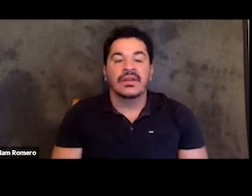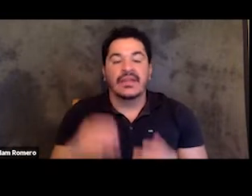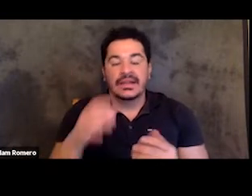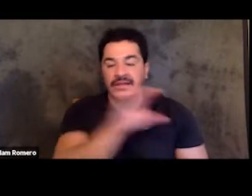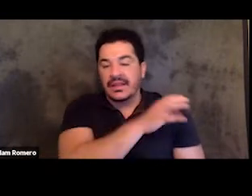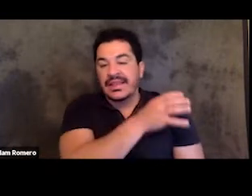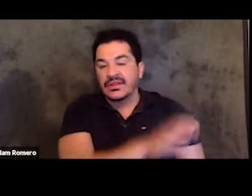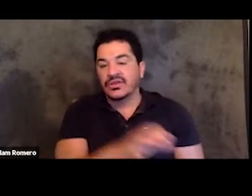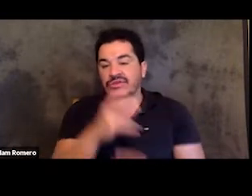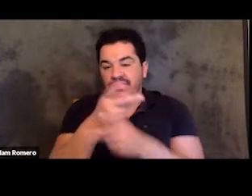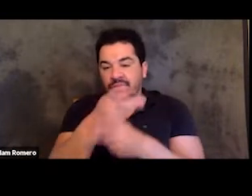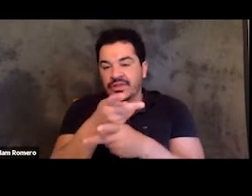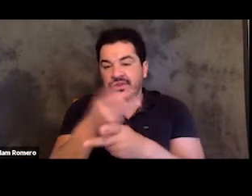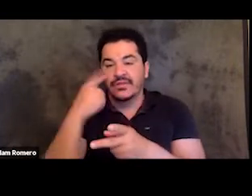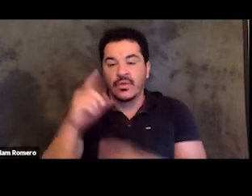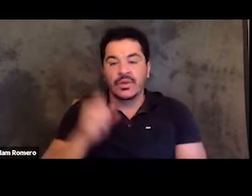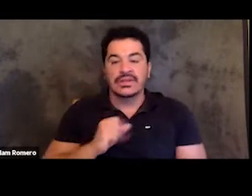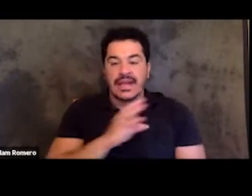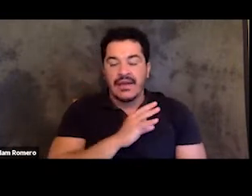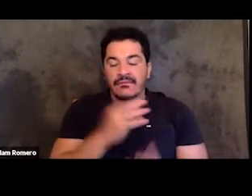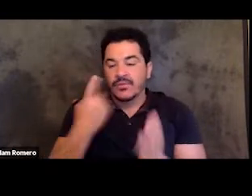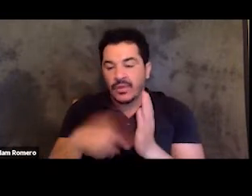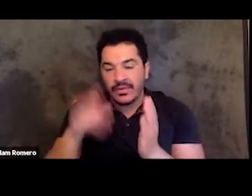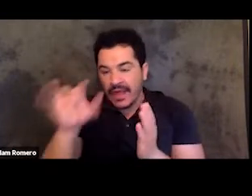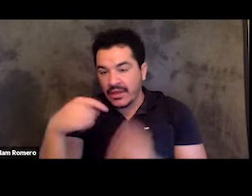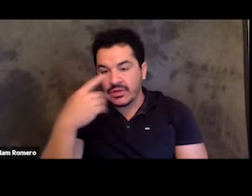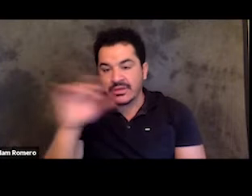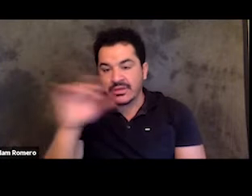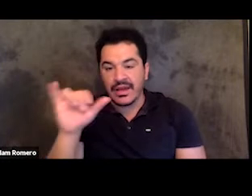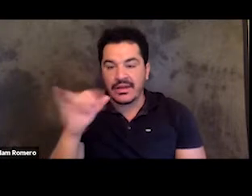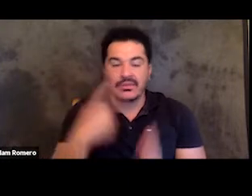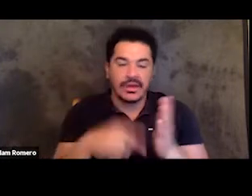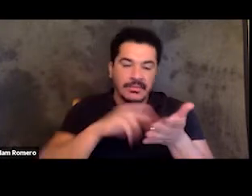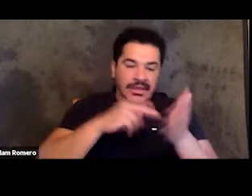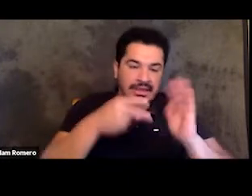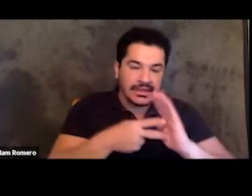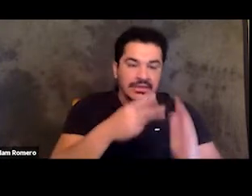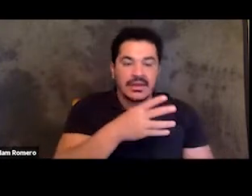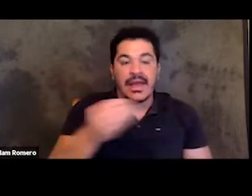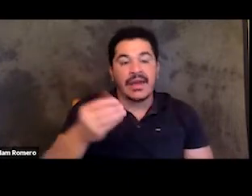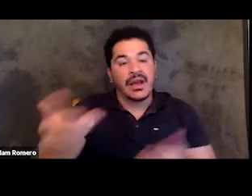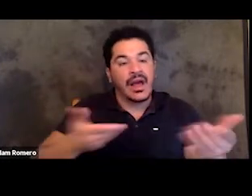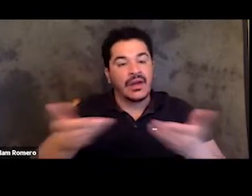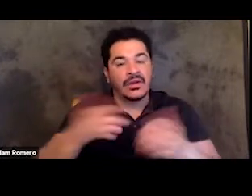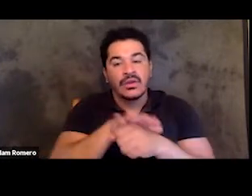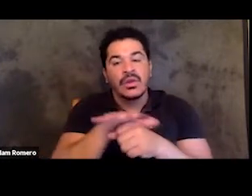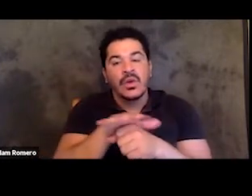that is and why is it necessary, and then the hiring of local staff to design and deliver MHPSS